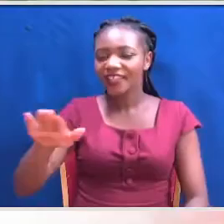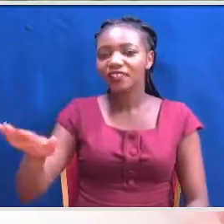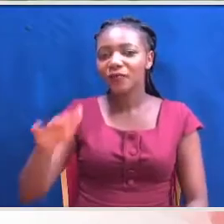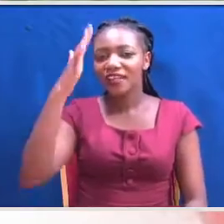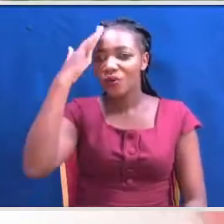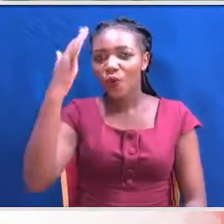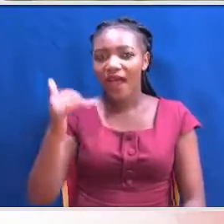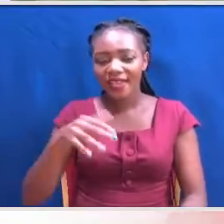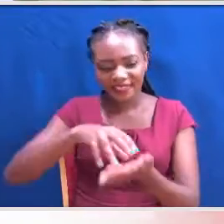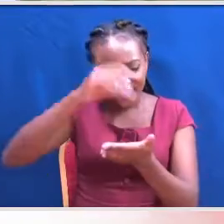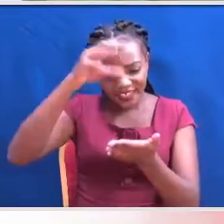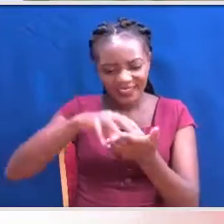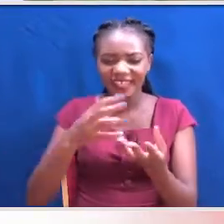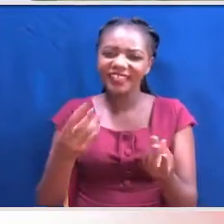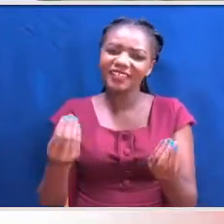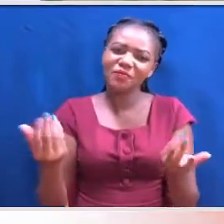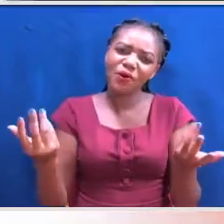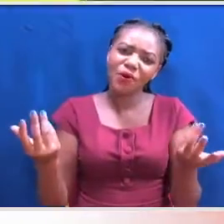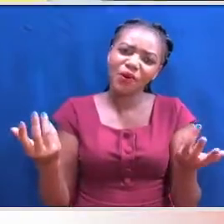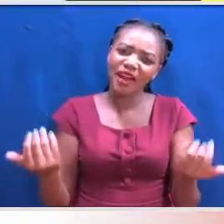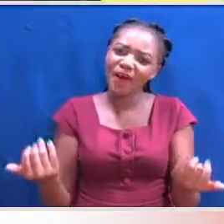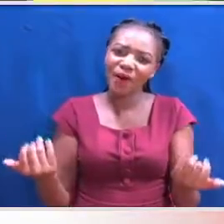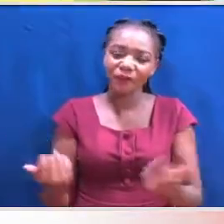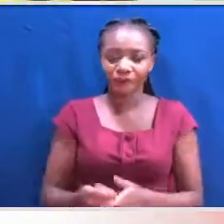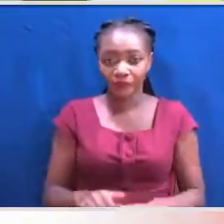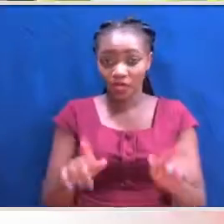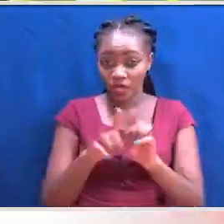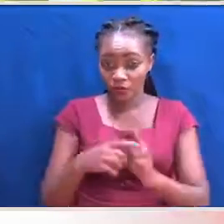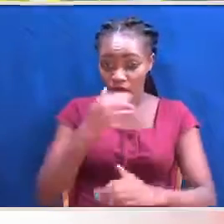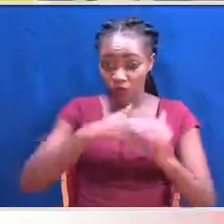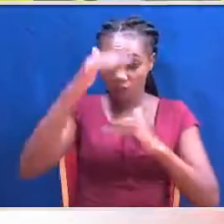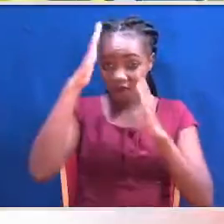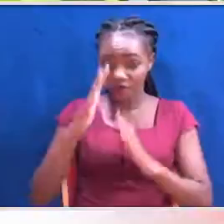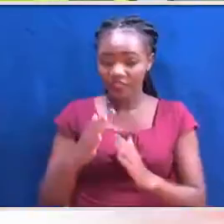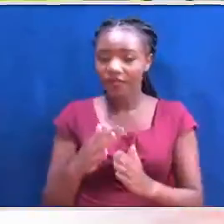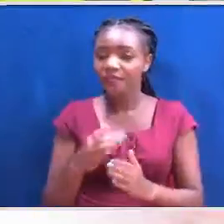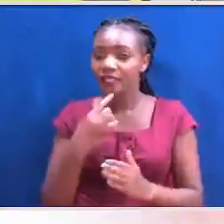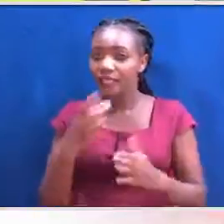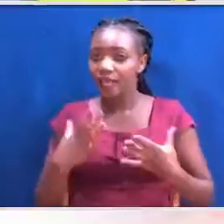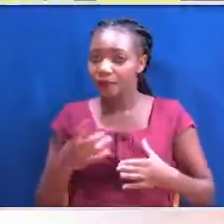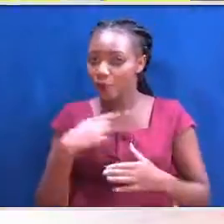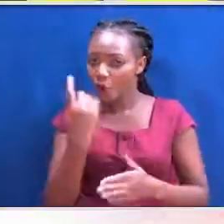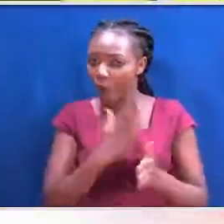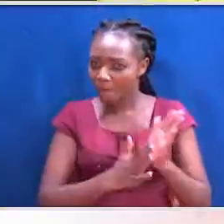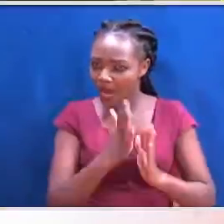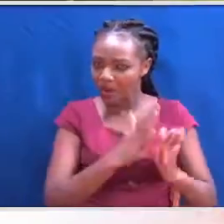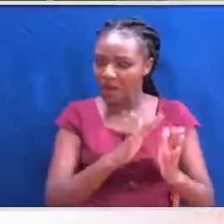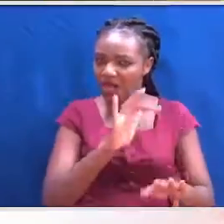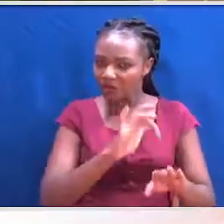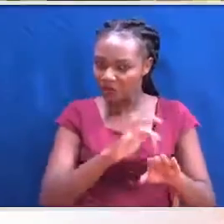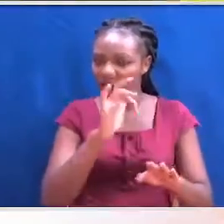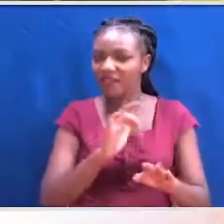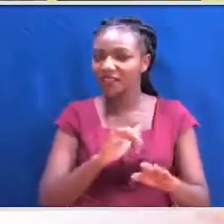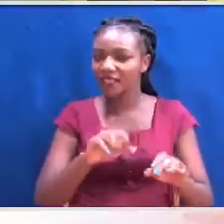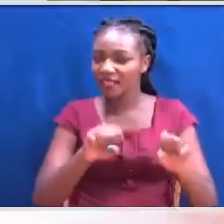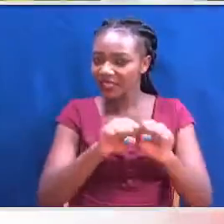sababu watoto wetu wamepata skill. Professor Gisharu has also put on notice those who might be intending to vandalize the transformers